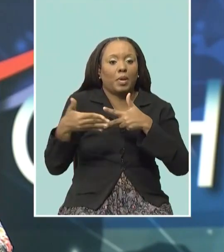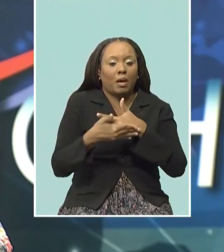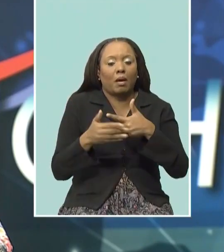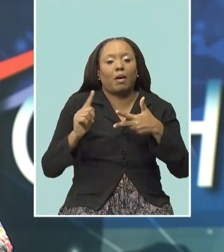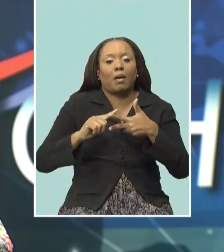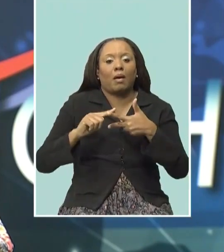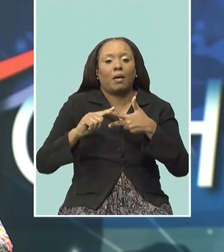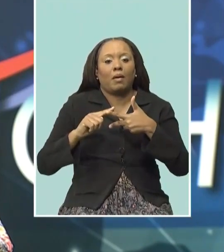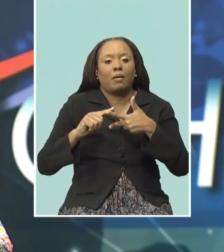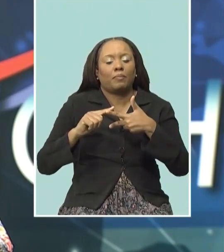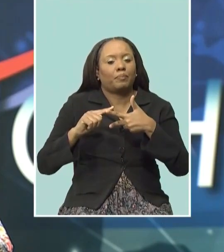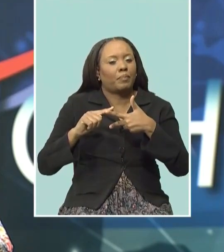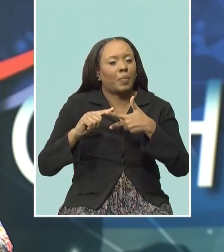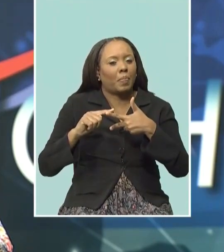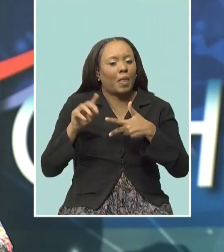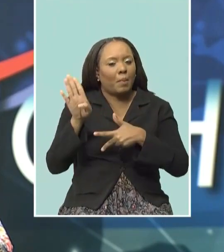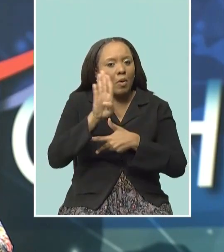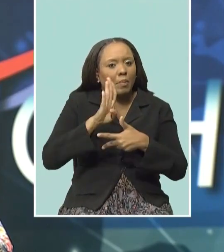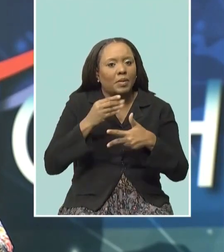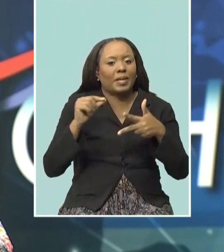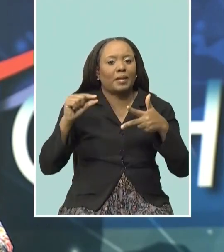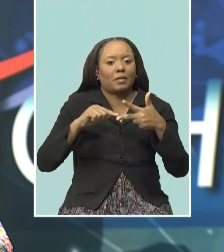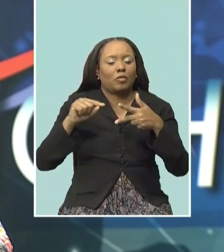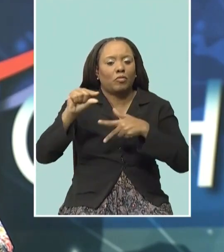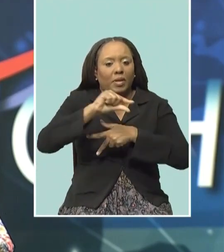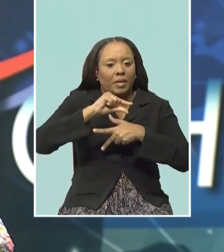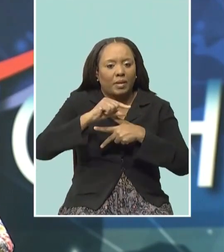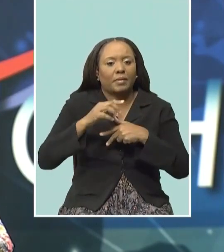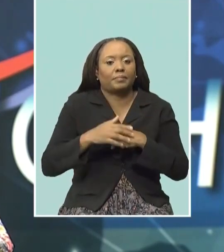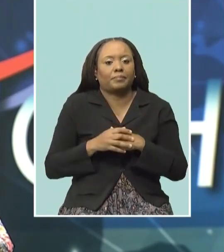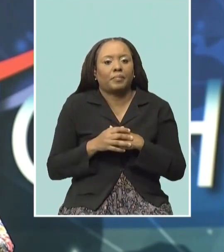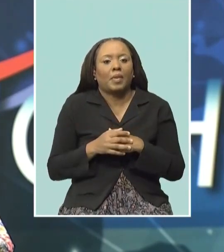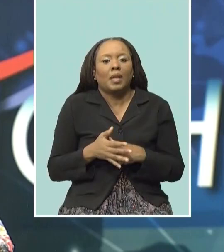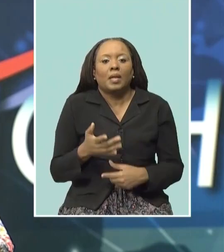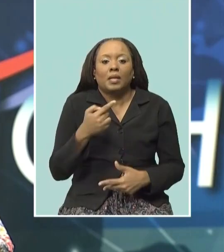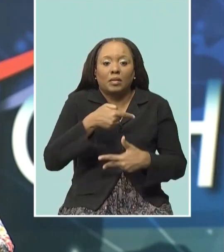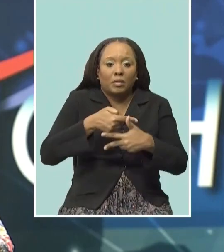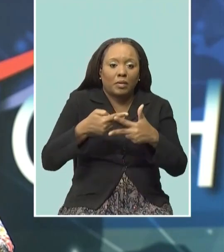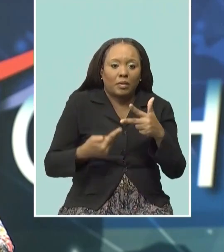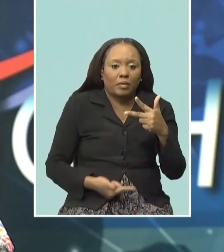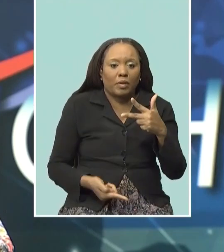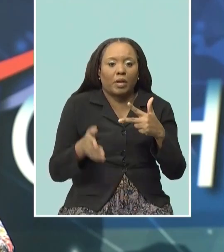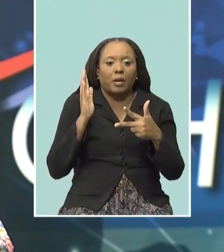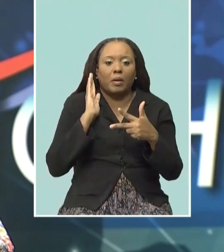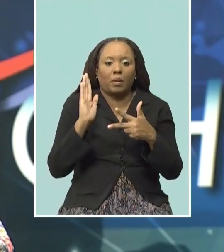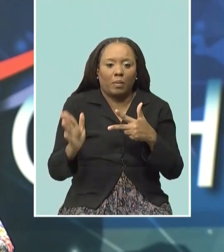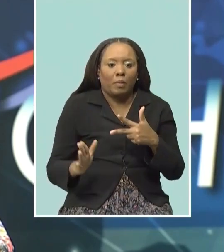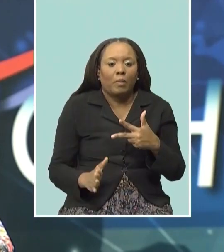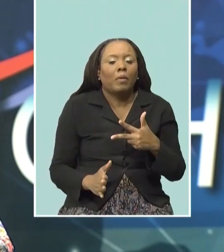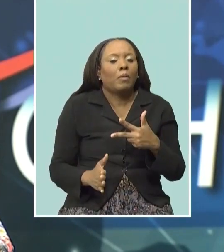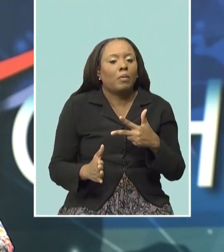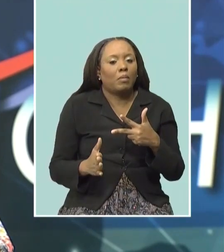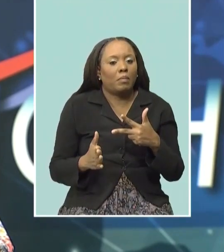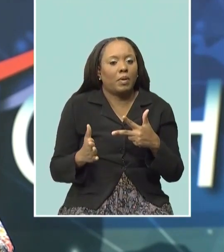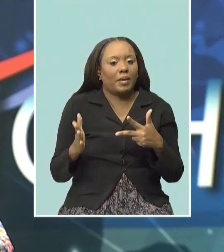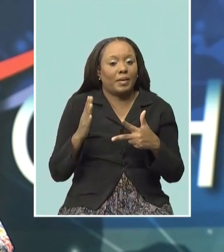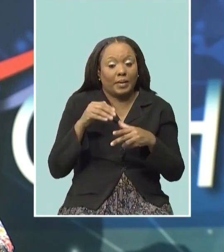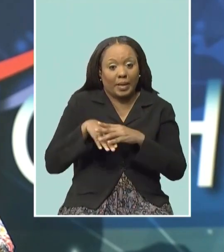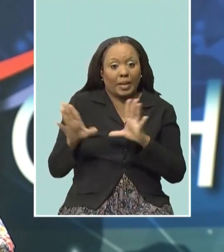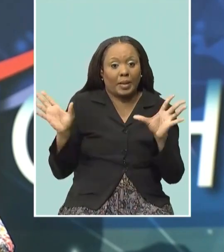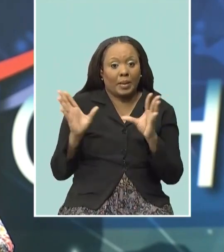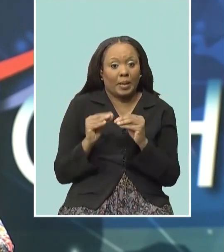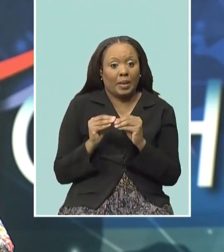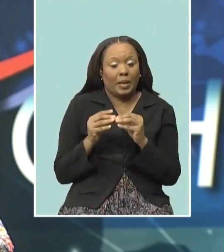International Relations for the New York-based Black Advocacy Group, says the 3 eminent figures will be featured at the conference in Baltimore,